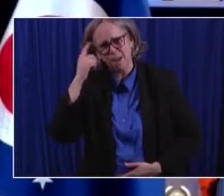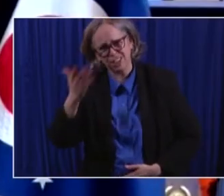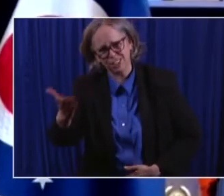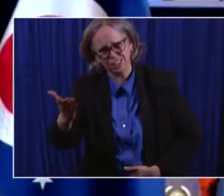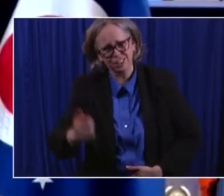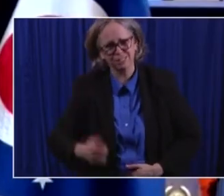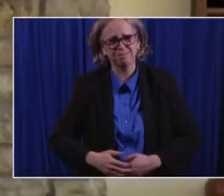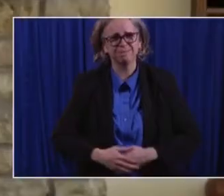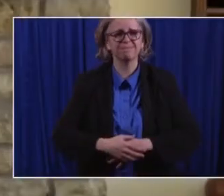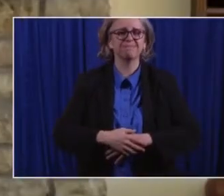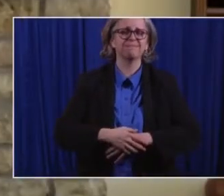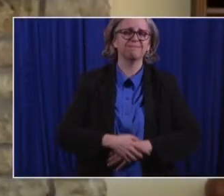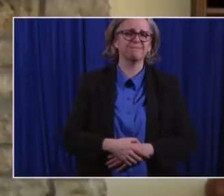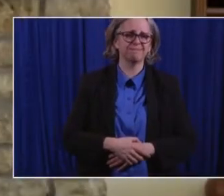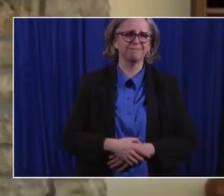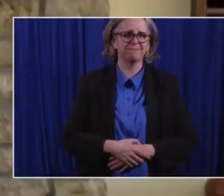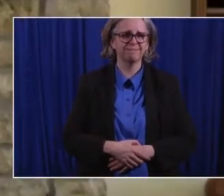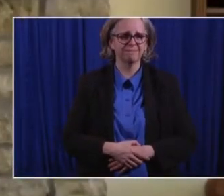for questions.